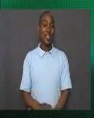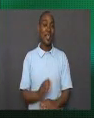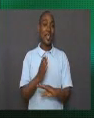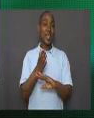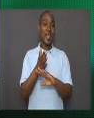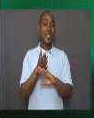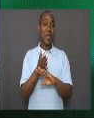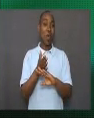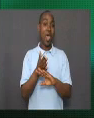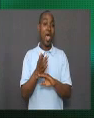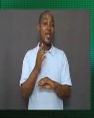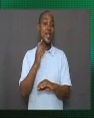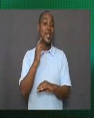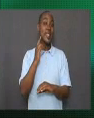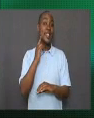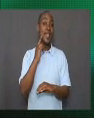with saliva.